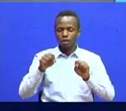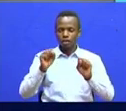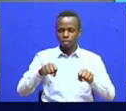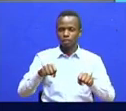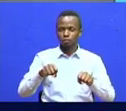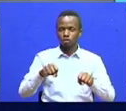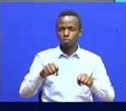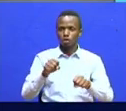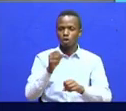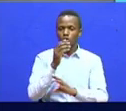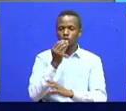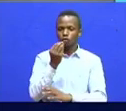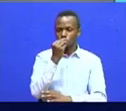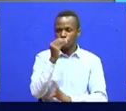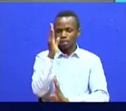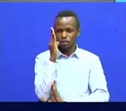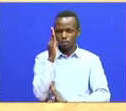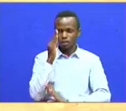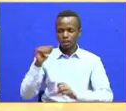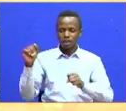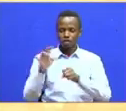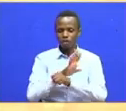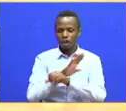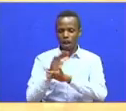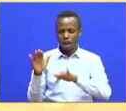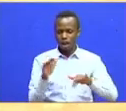schools. Hilary Kabila with the report.